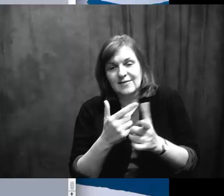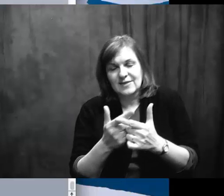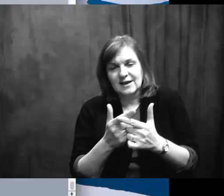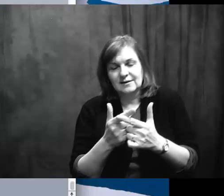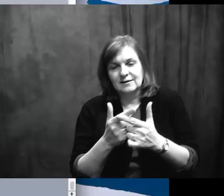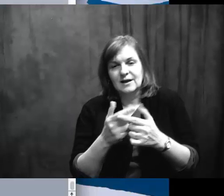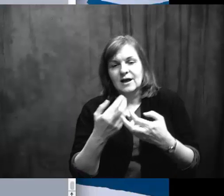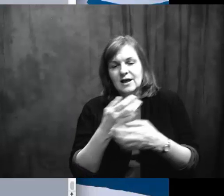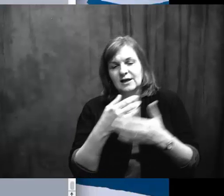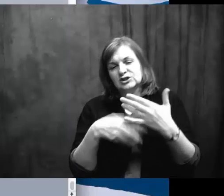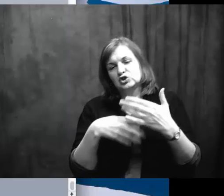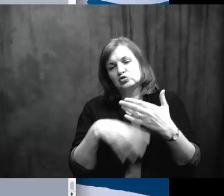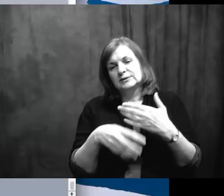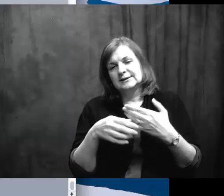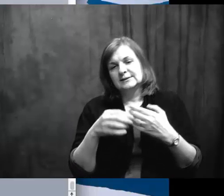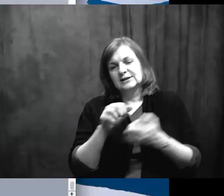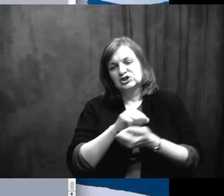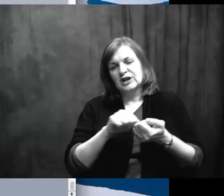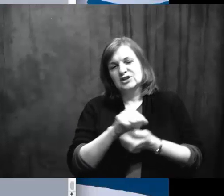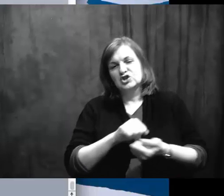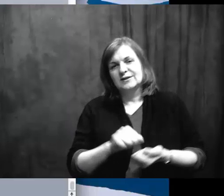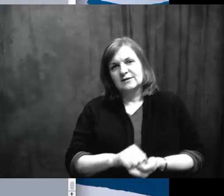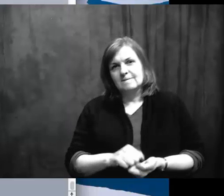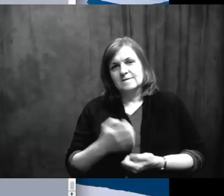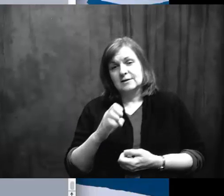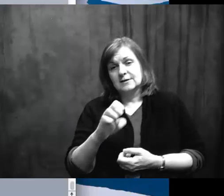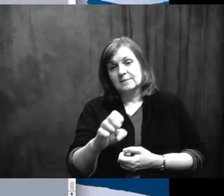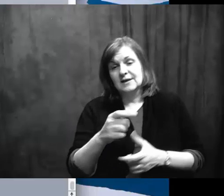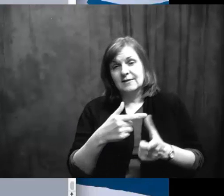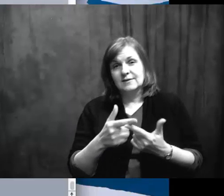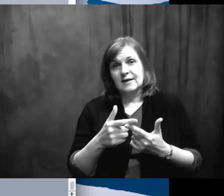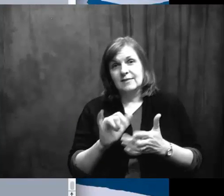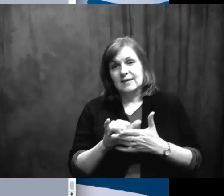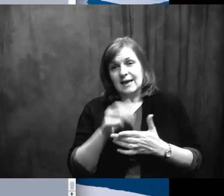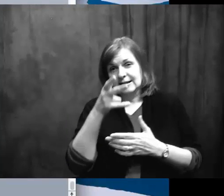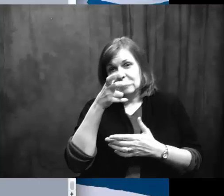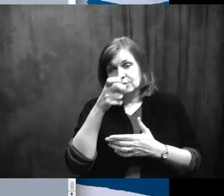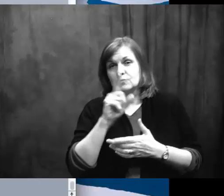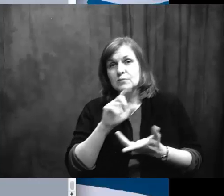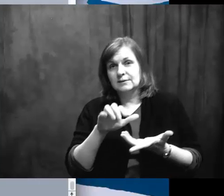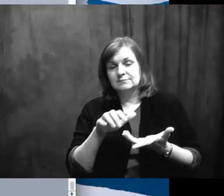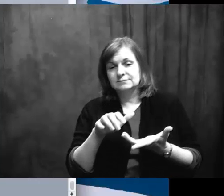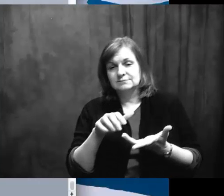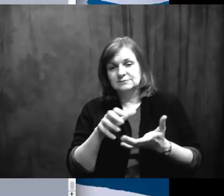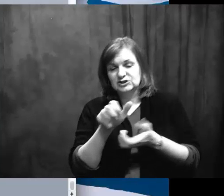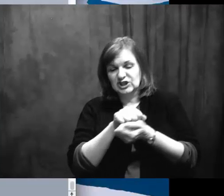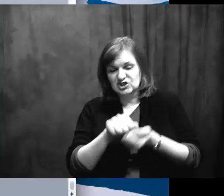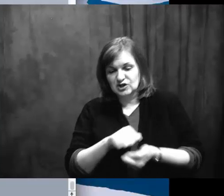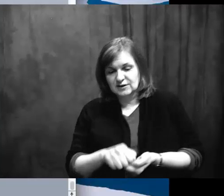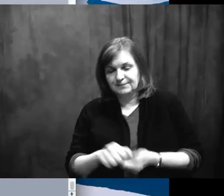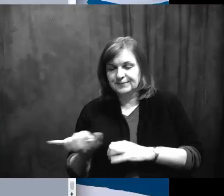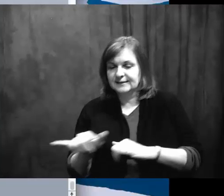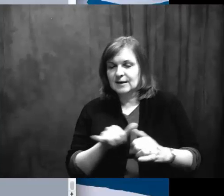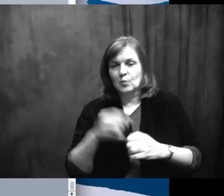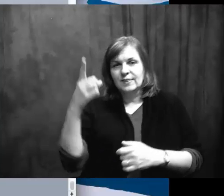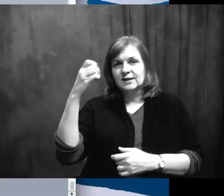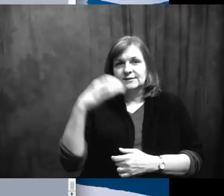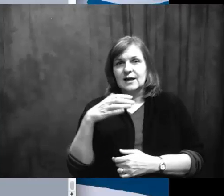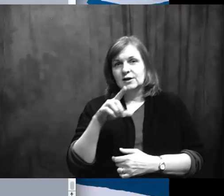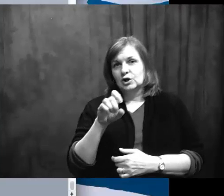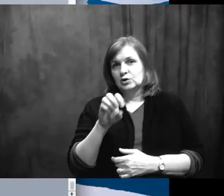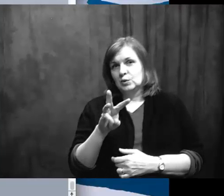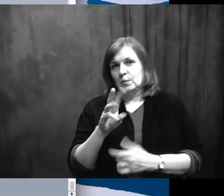then digestive enzymes will be secreted, and very, very slowly this organism will be digested. The same is true of the